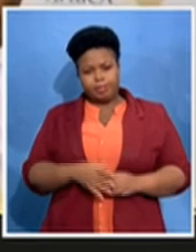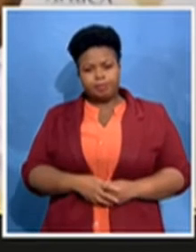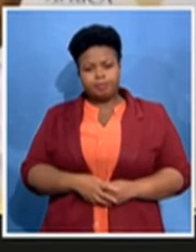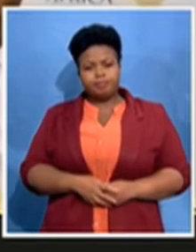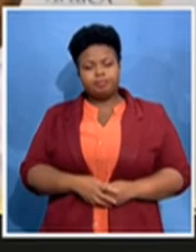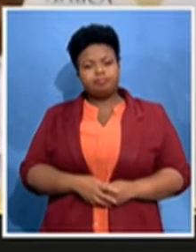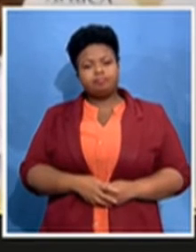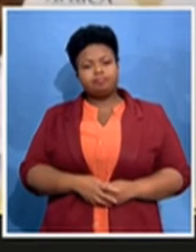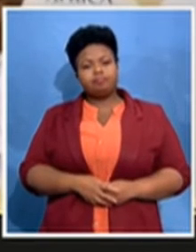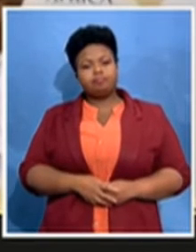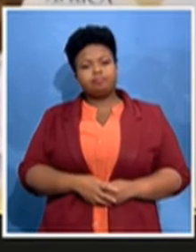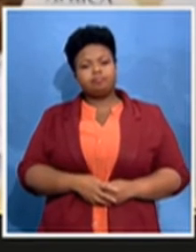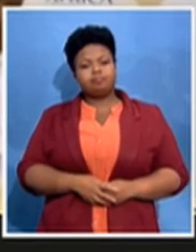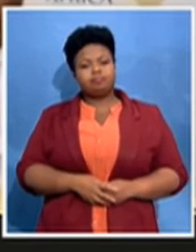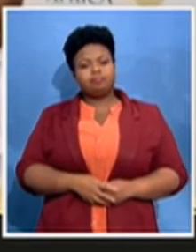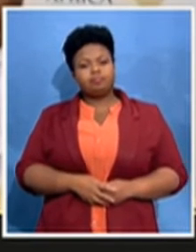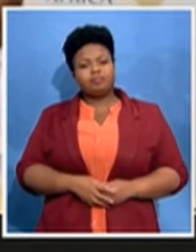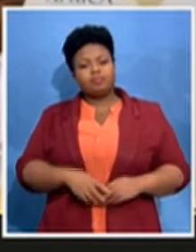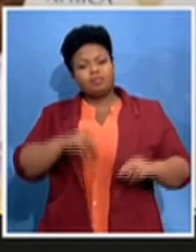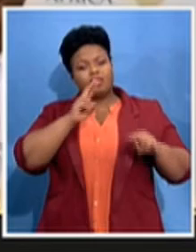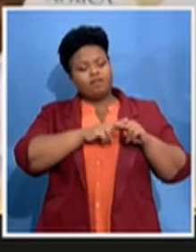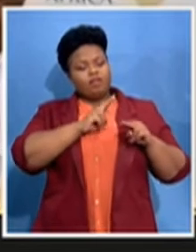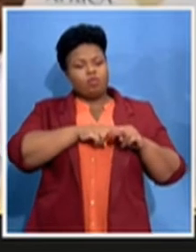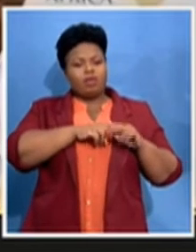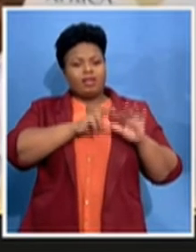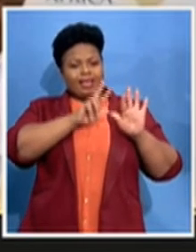and 14, we have recorded